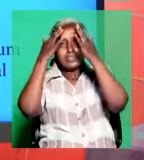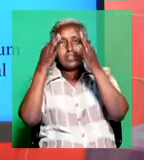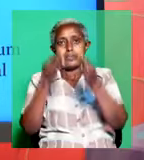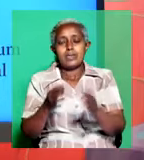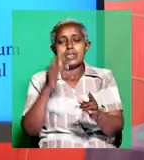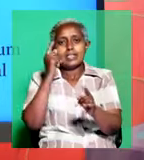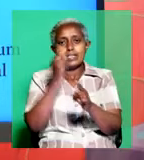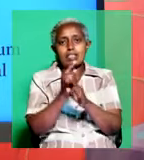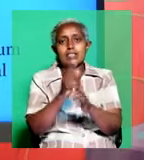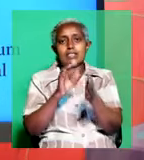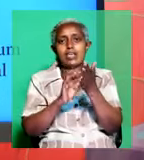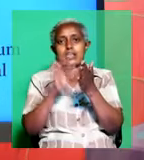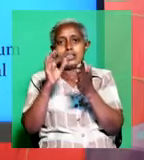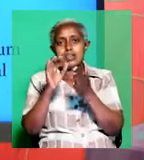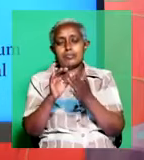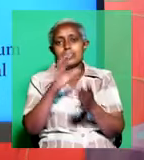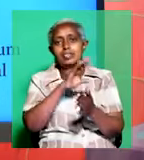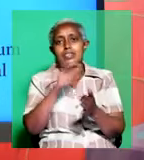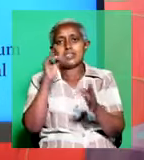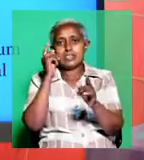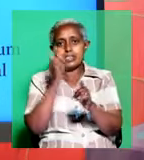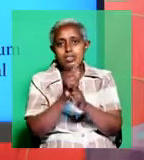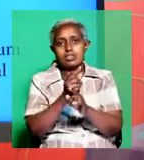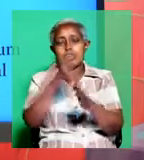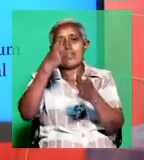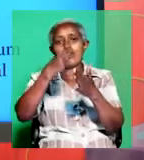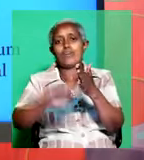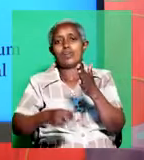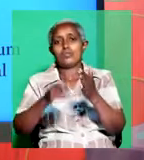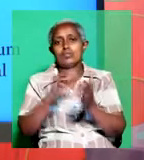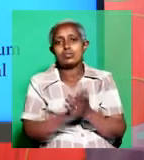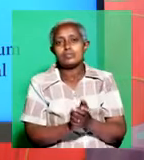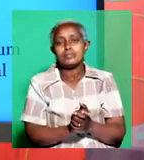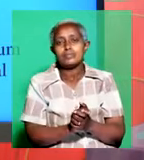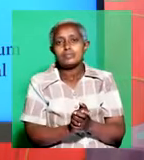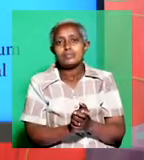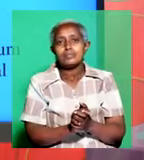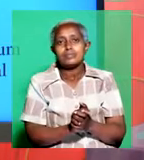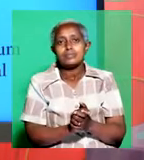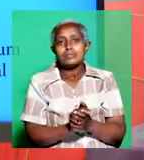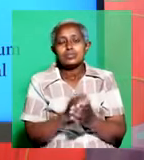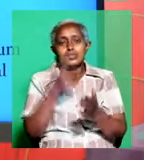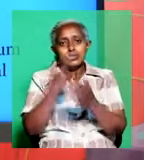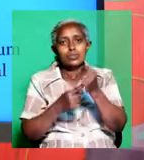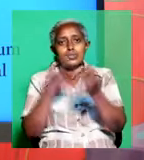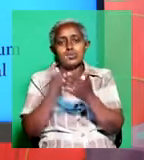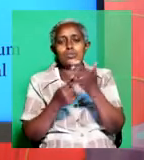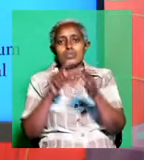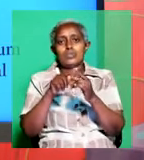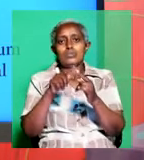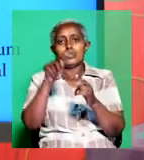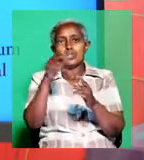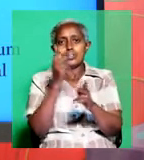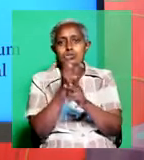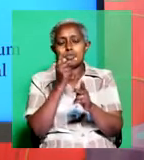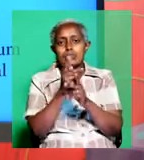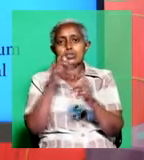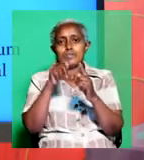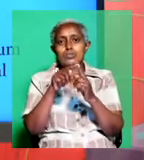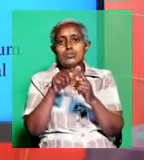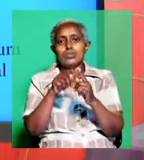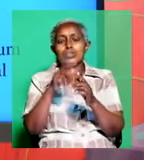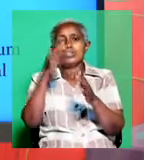determining critical numbers and critical values. Not only that, you are expected to